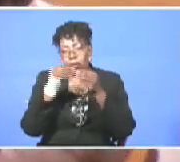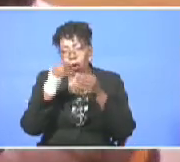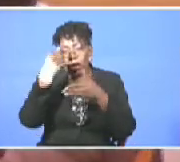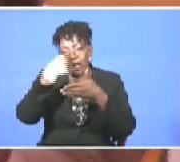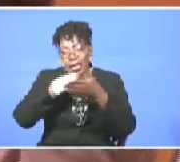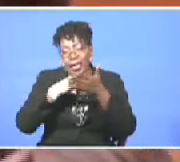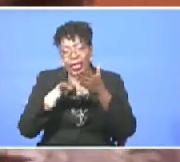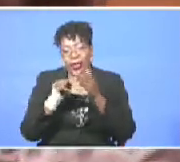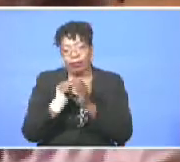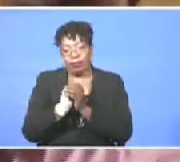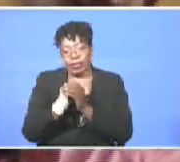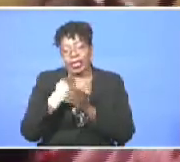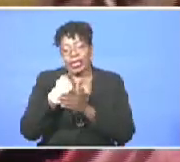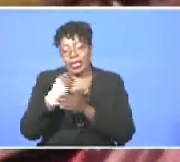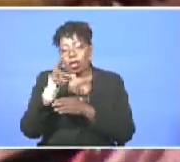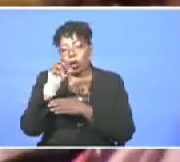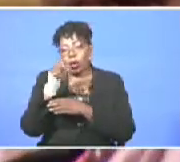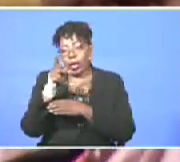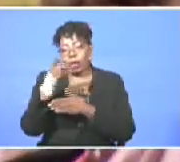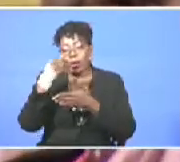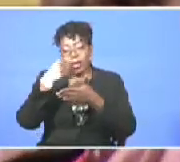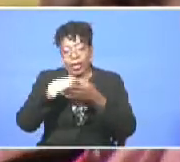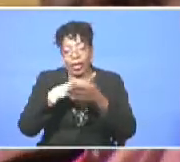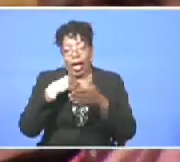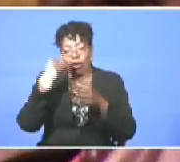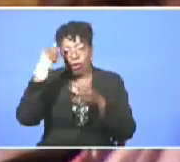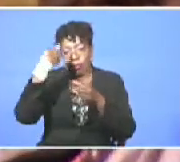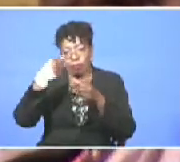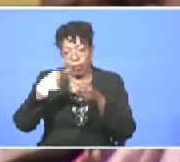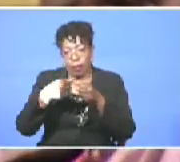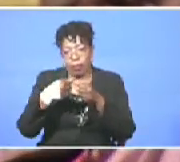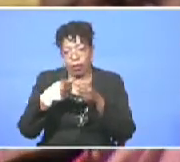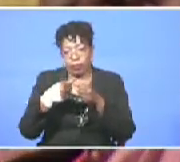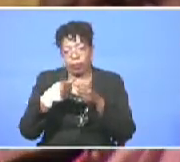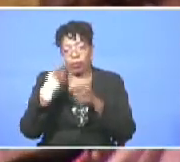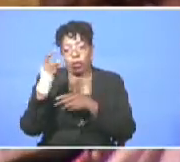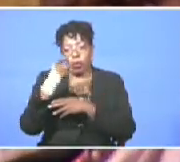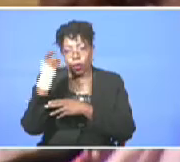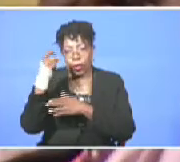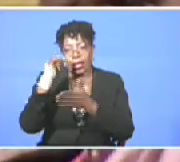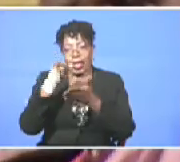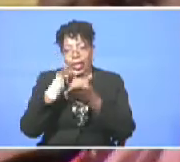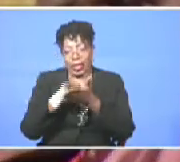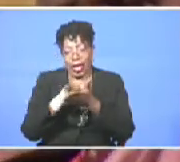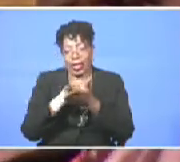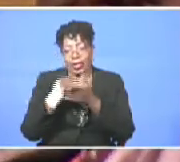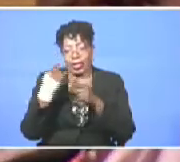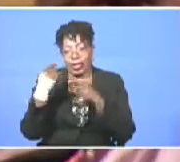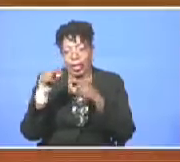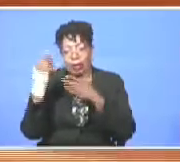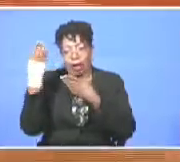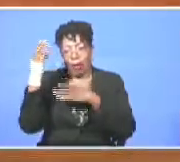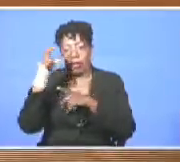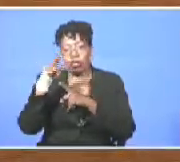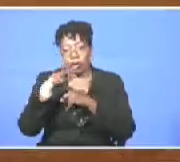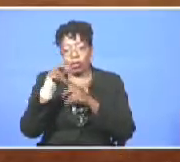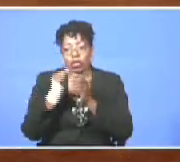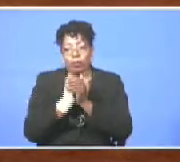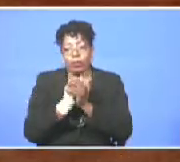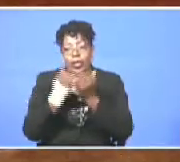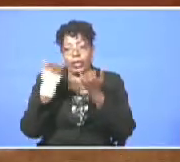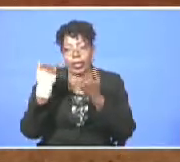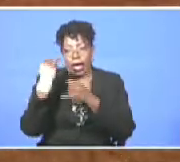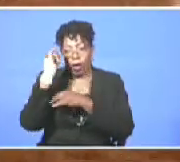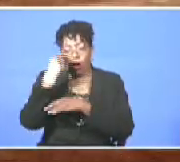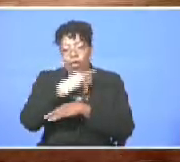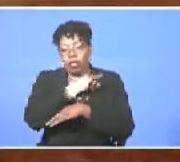okay. And he went that inning. And I remember that we had won that game. We had won the Bahamas championship. Johnson thanking